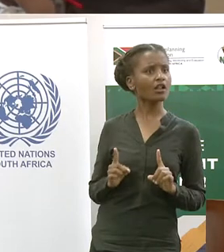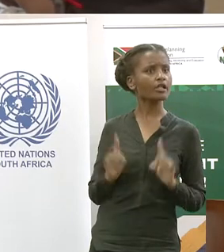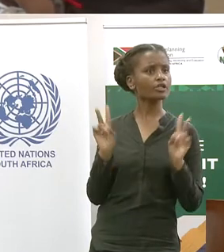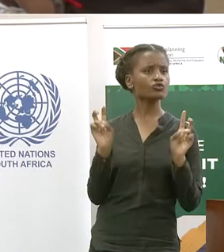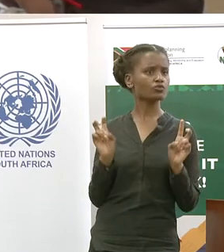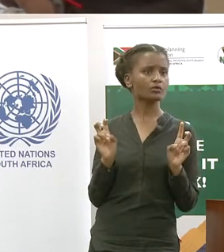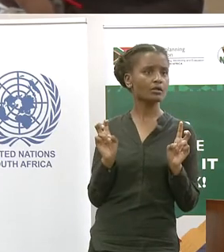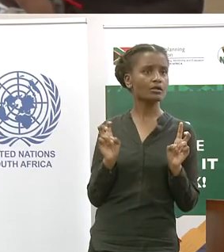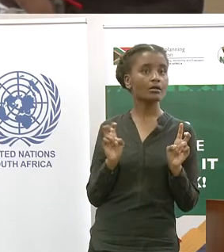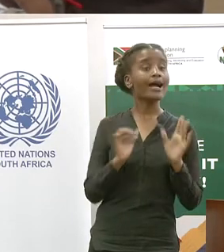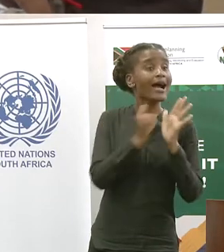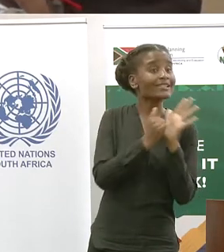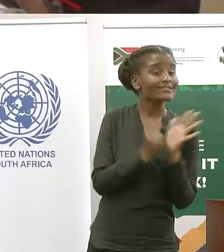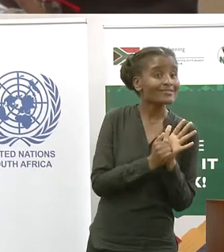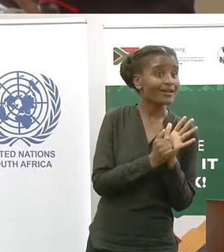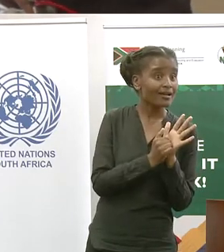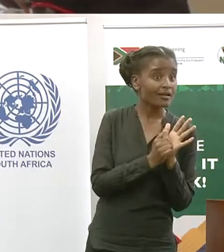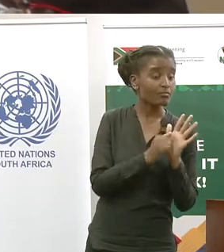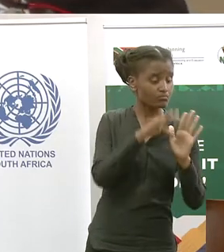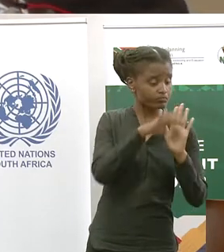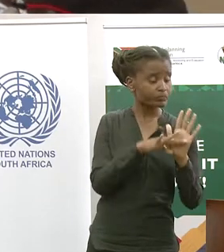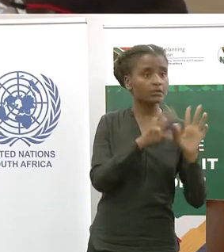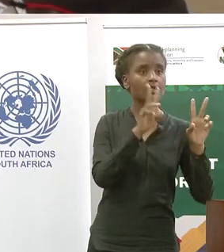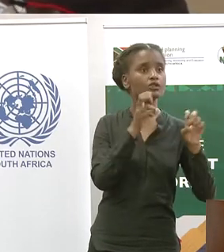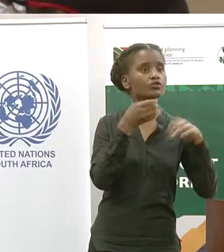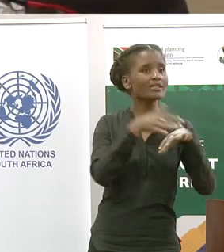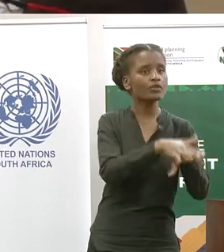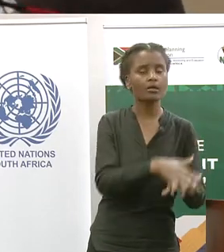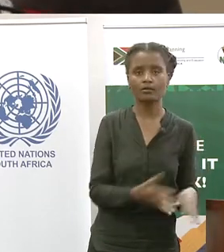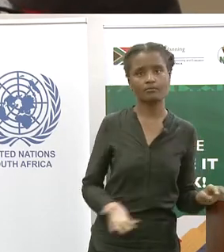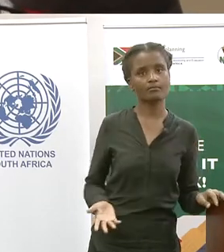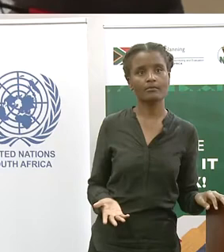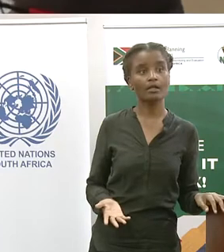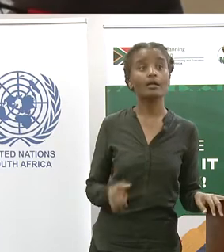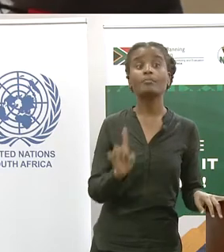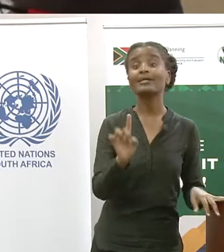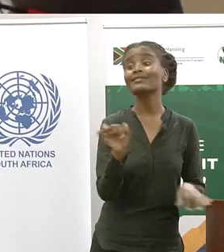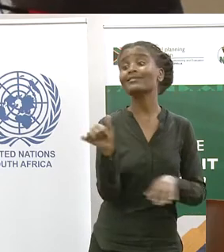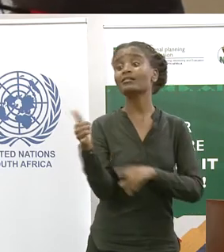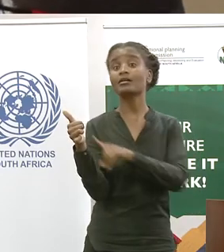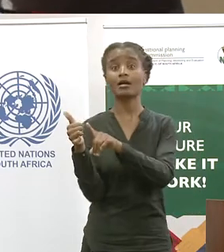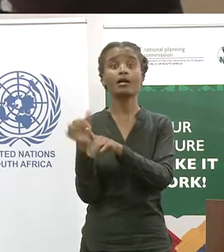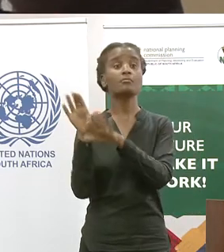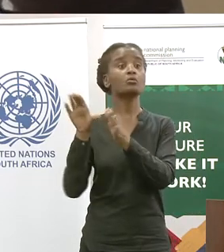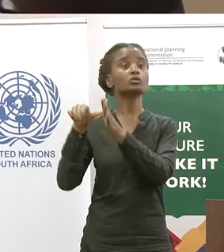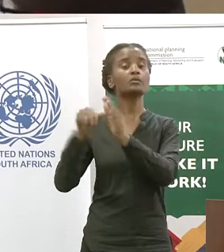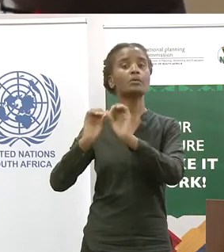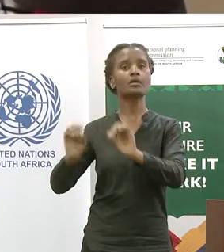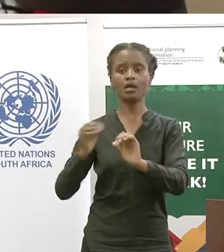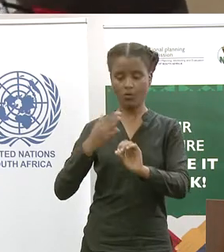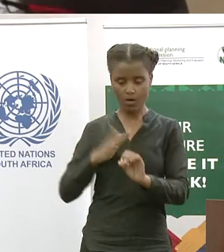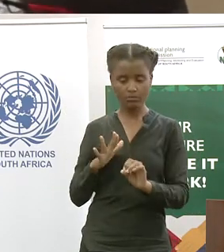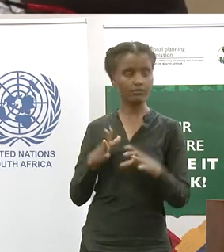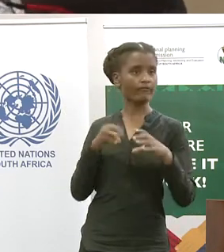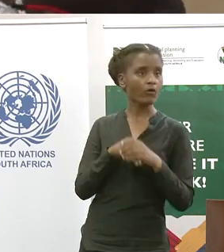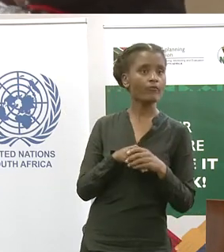You have situations where whilst we continue to drive transformation, either at an economic level or